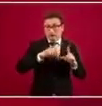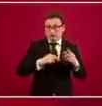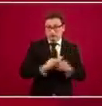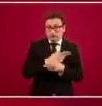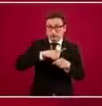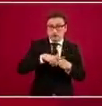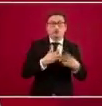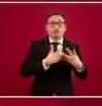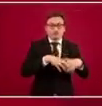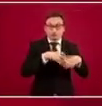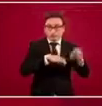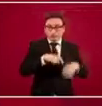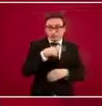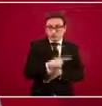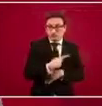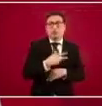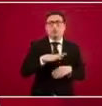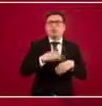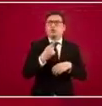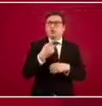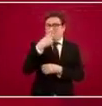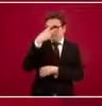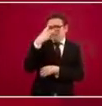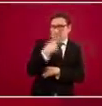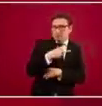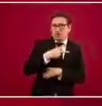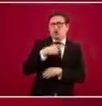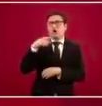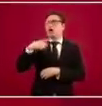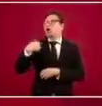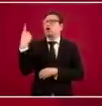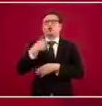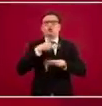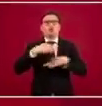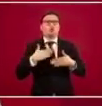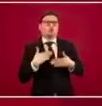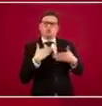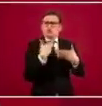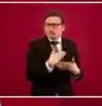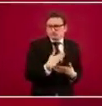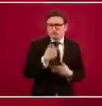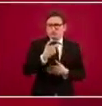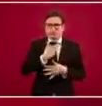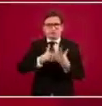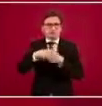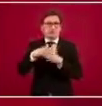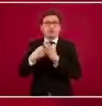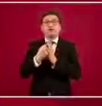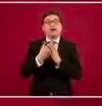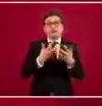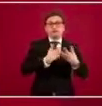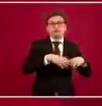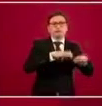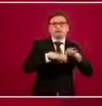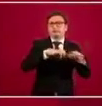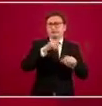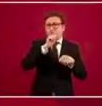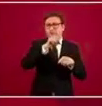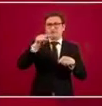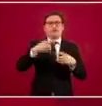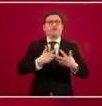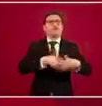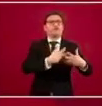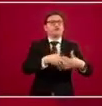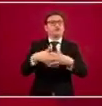because Mexico has a national company that manufactures this, but because Mexico is a very reliable country in economic